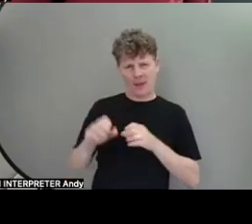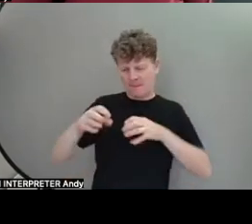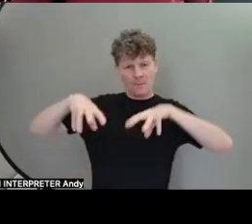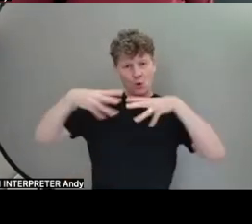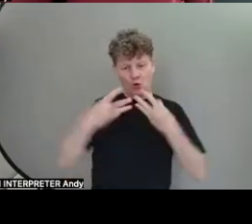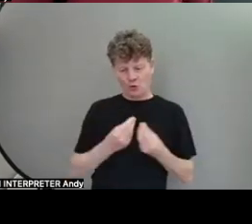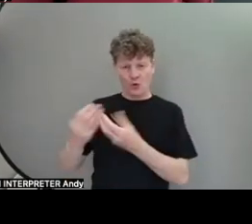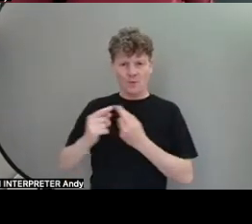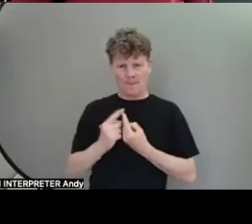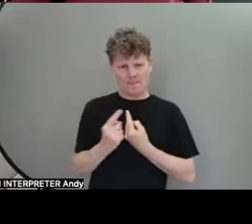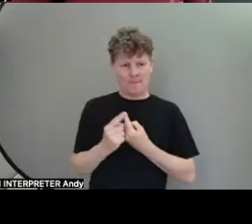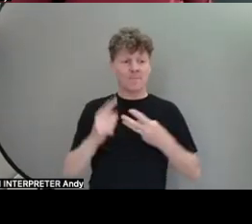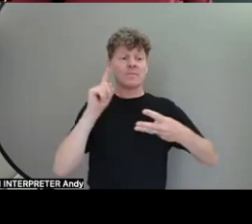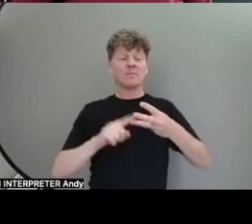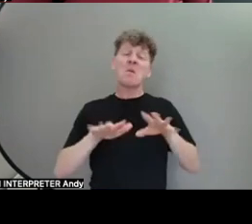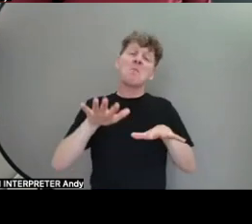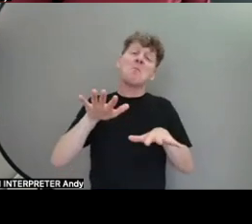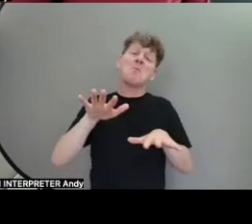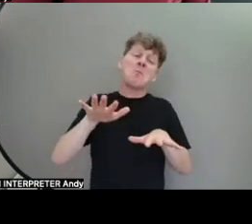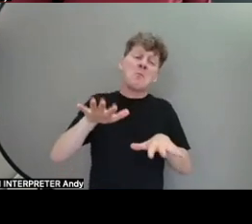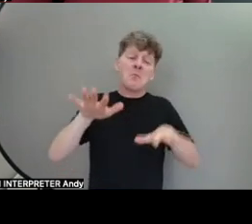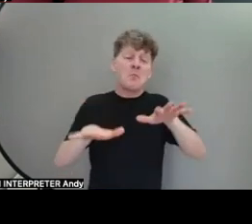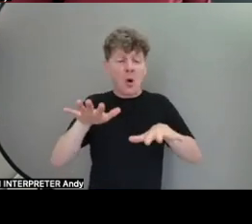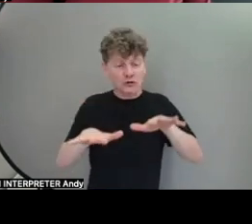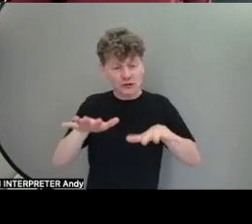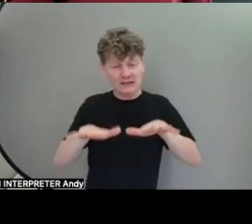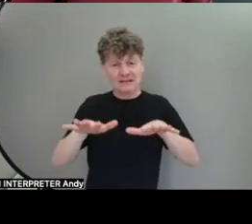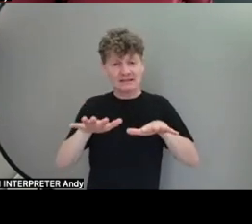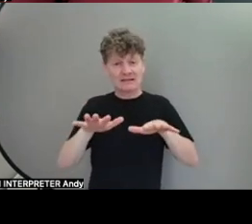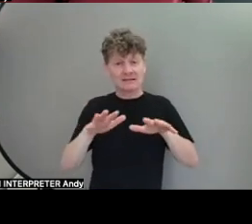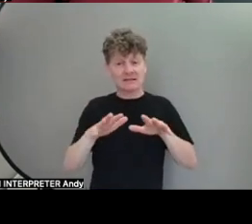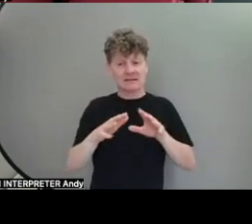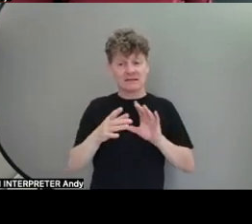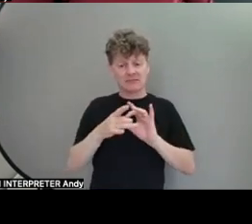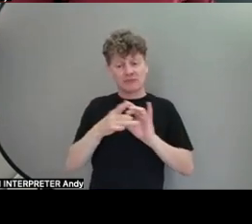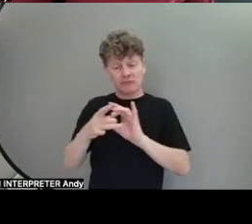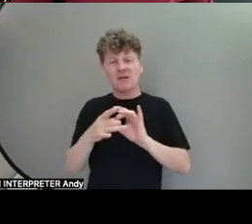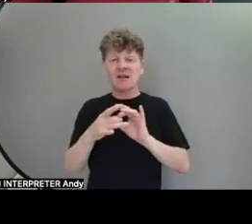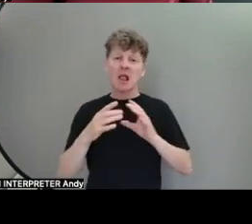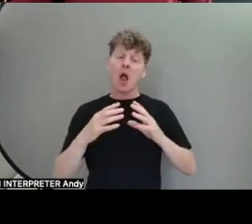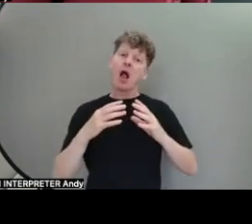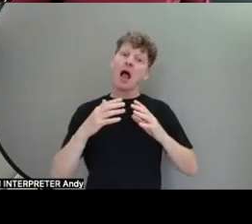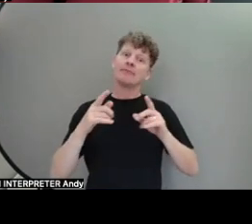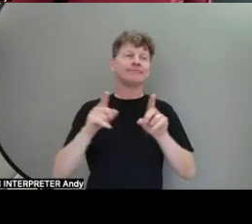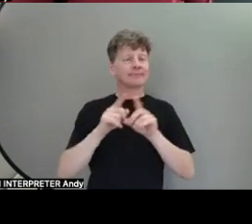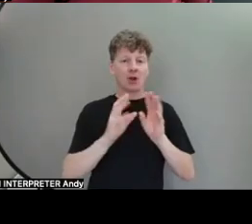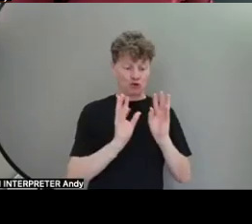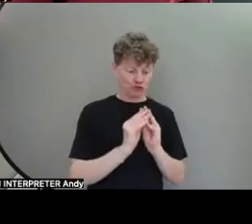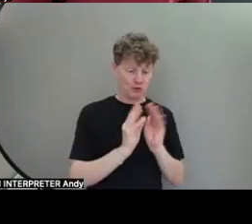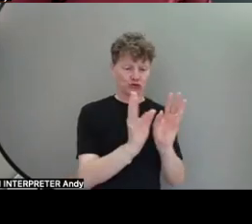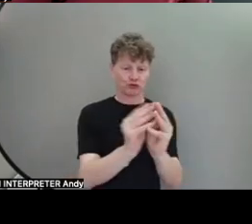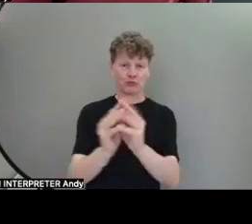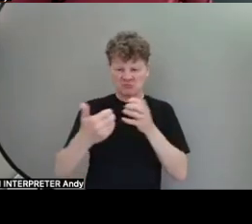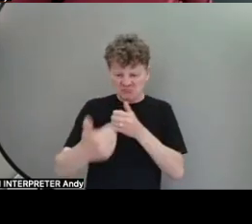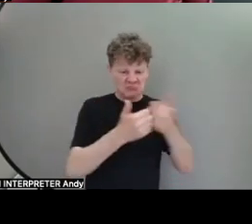of moderate modularity. So which suggests kind of more integrative rather than fragmented